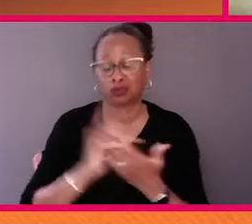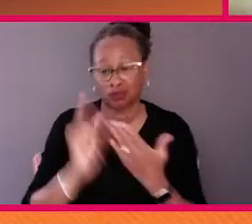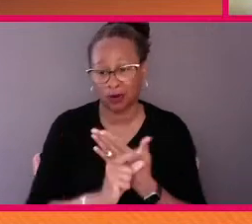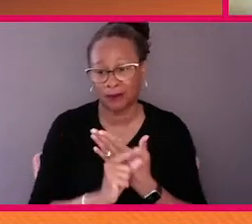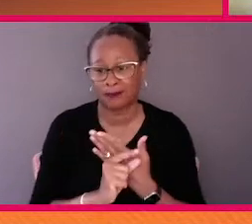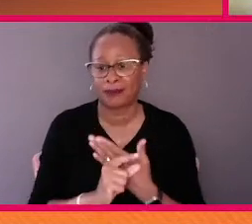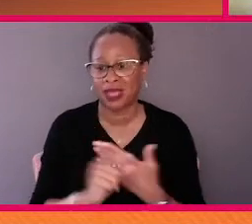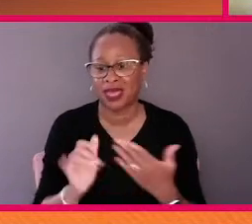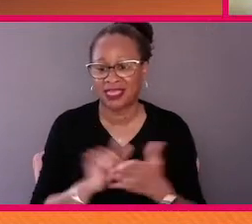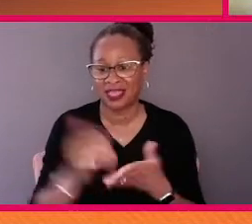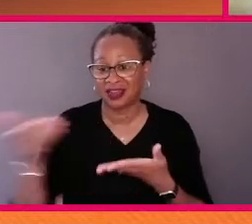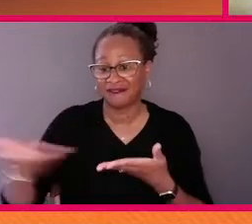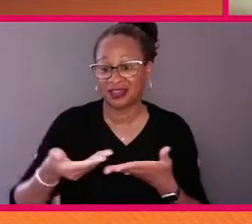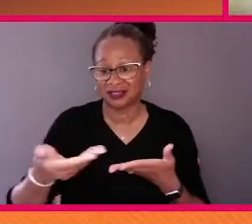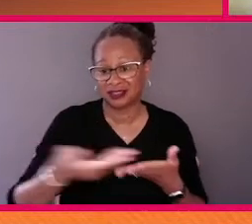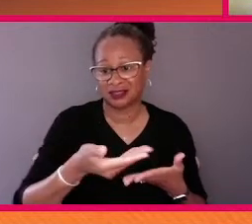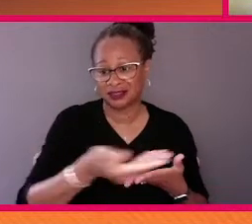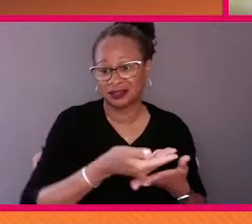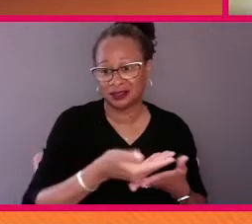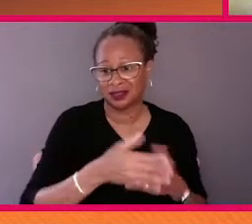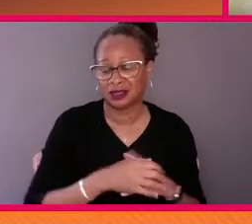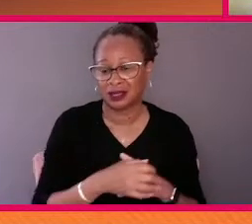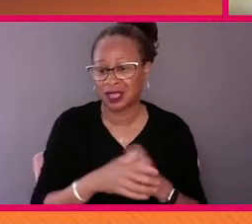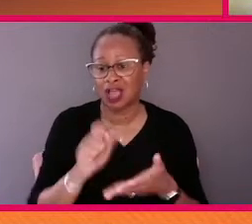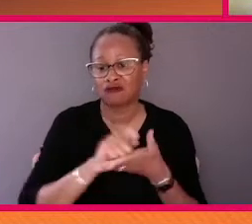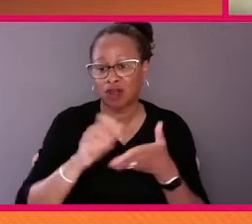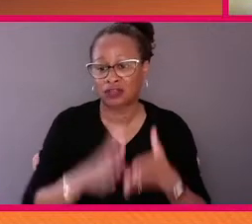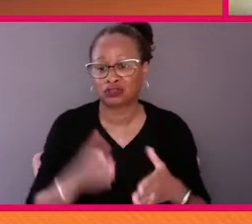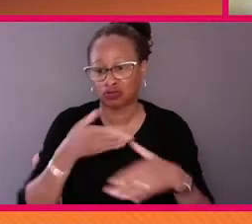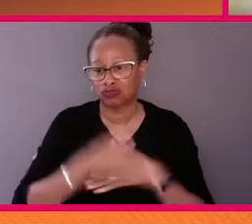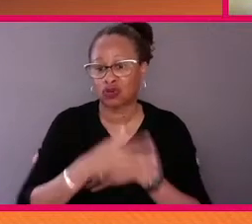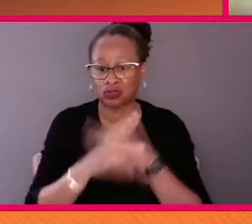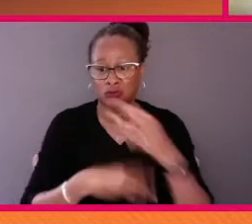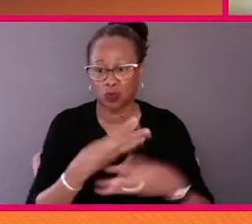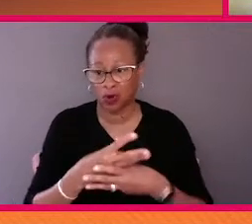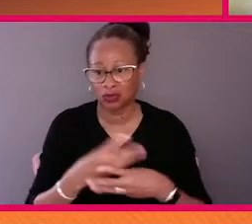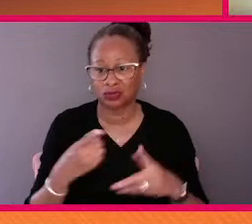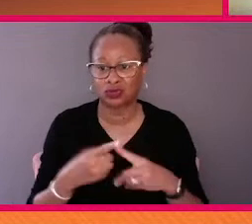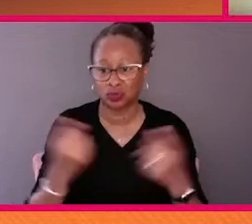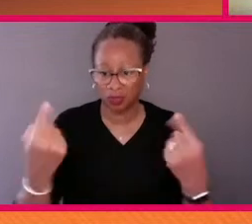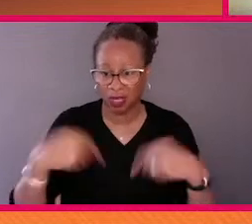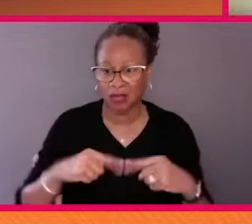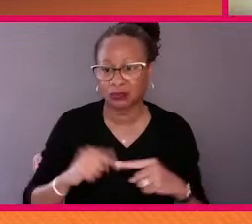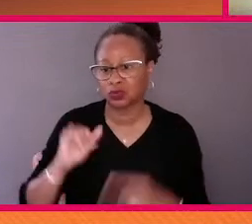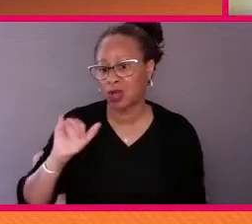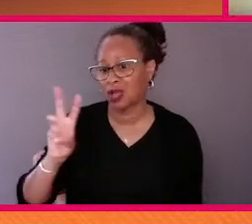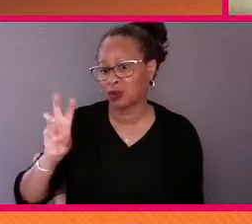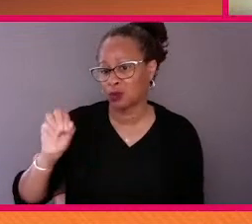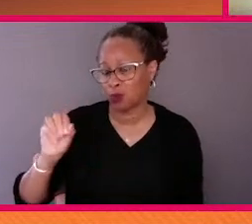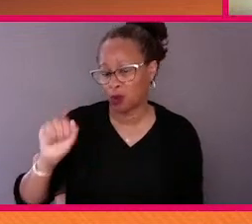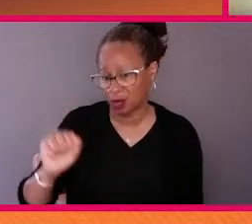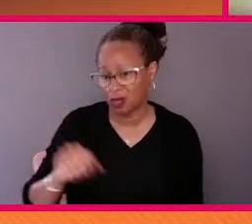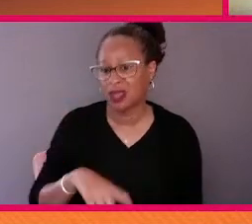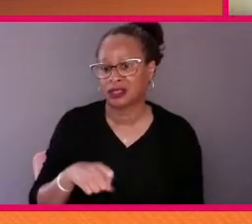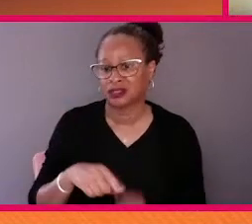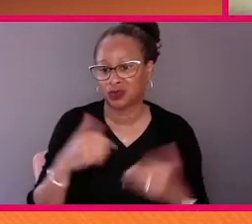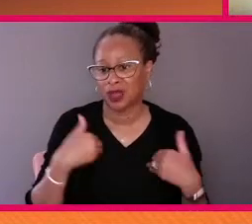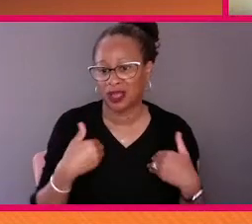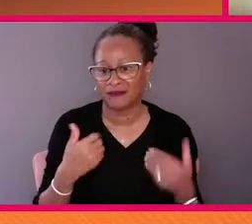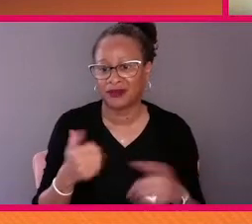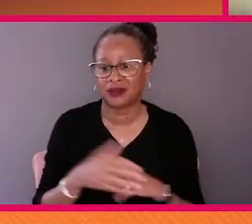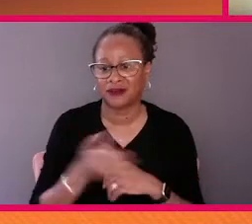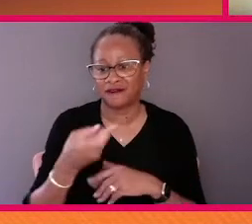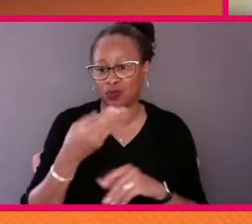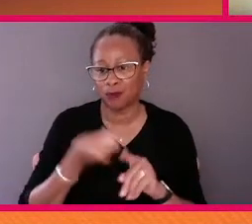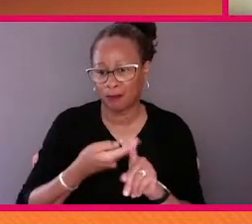invites invited writers across the world to come to Iowa to have like a couple of months of